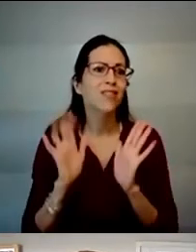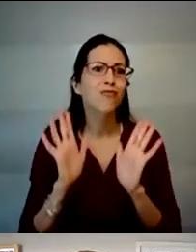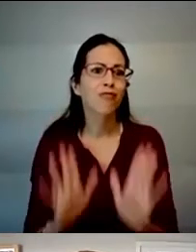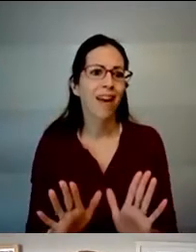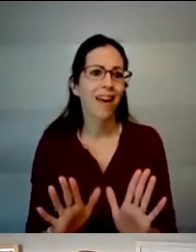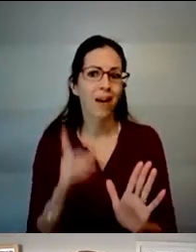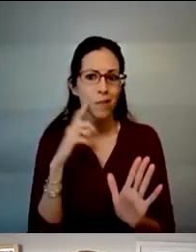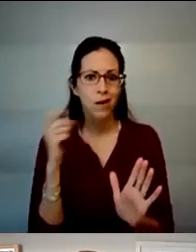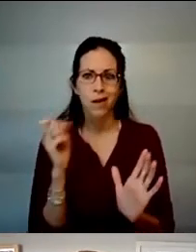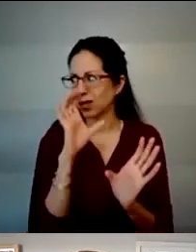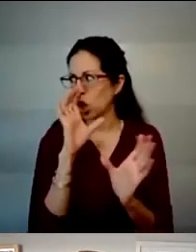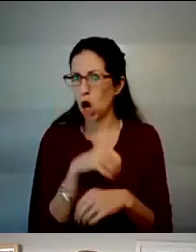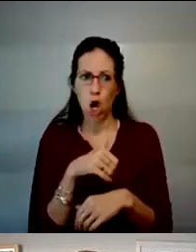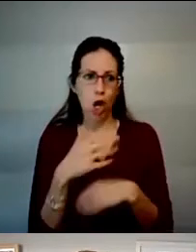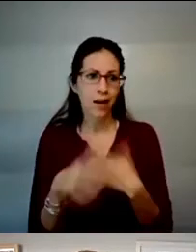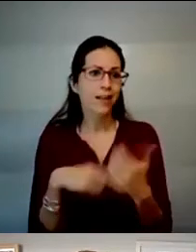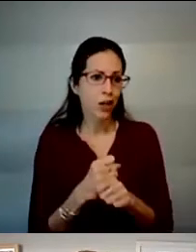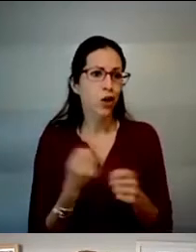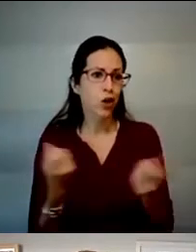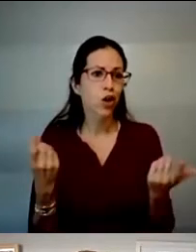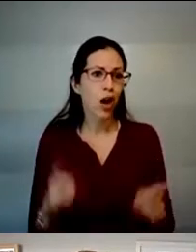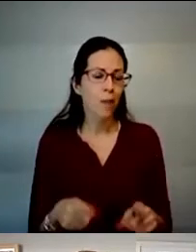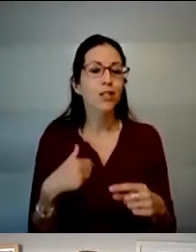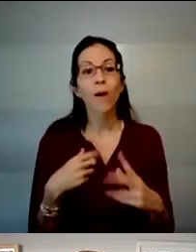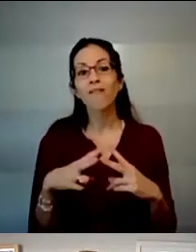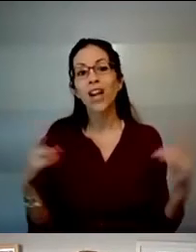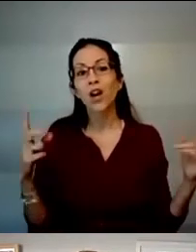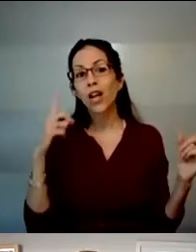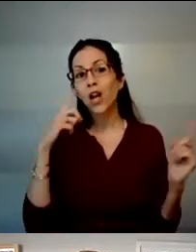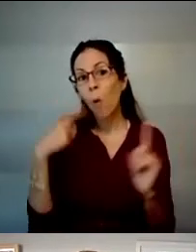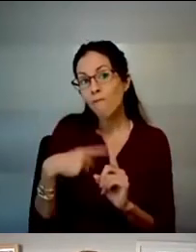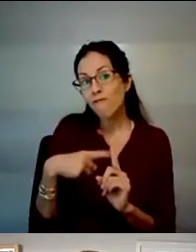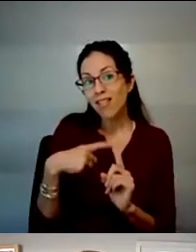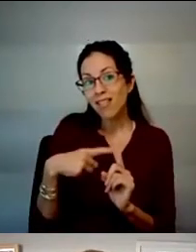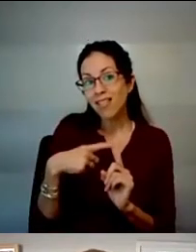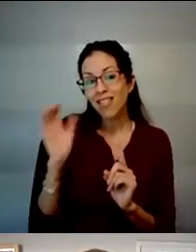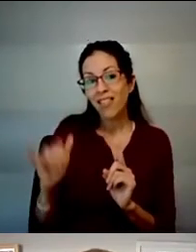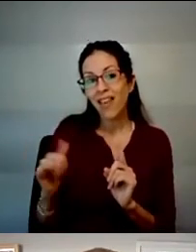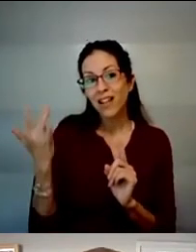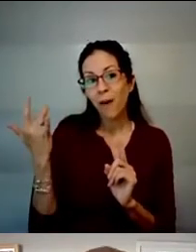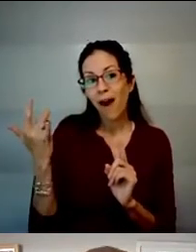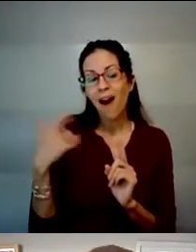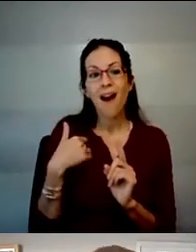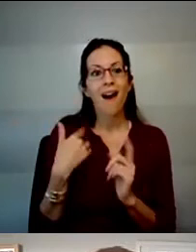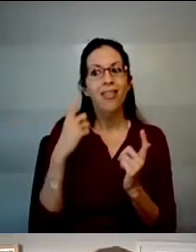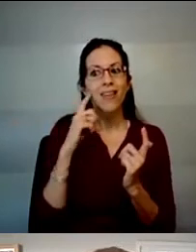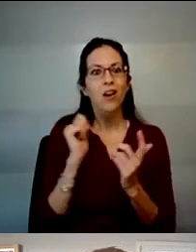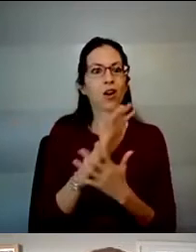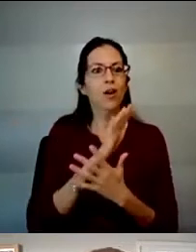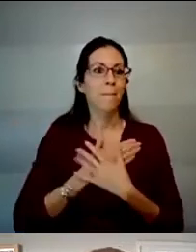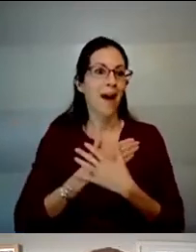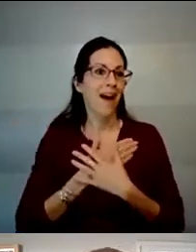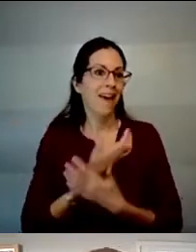year. So I'm hopeful that that is why, and that all that effort paid off. And I think it is something